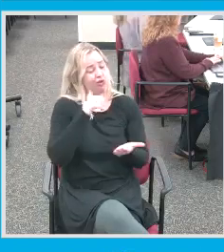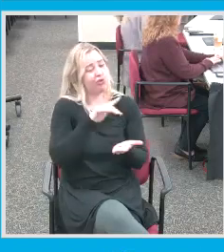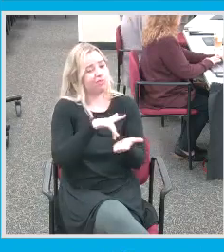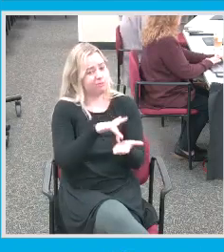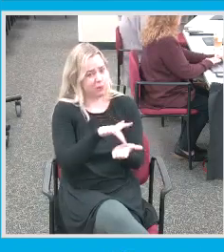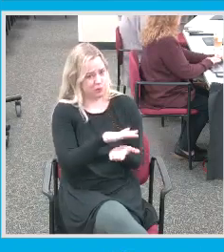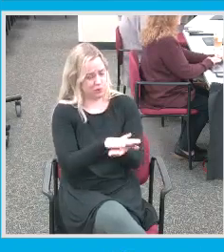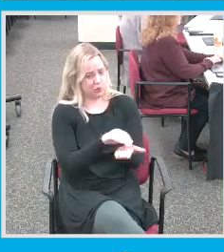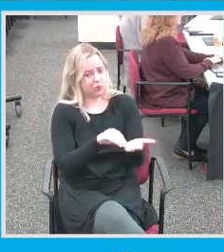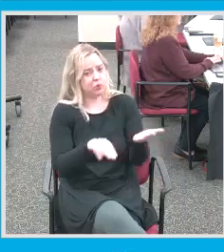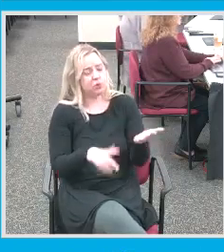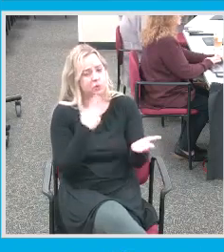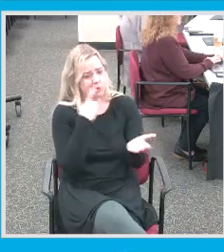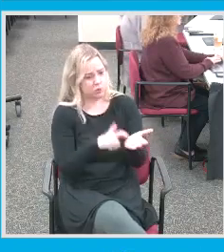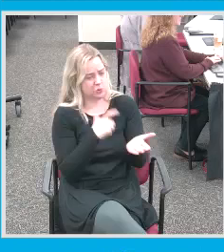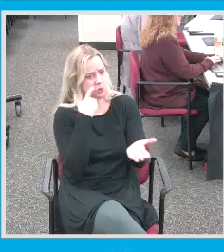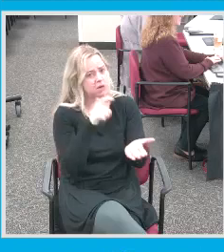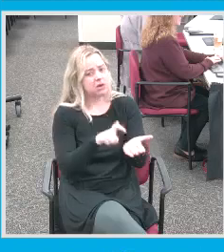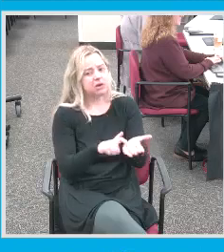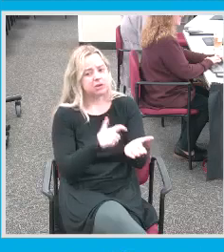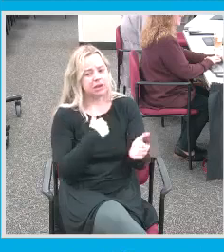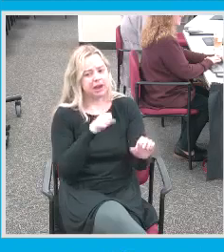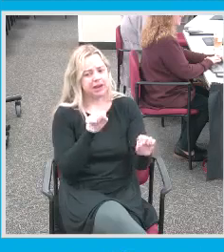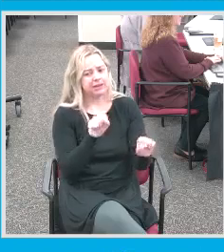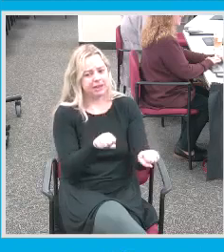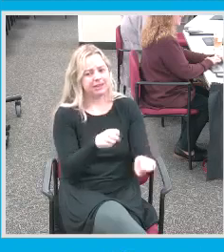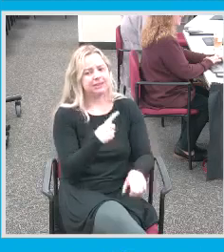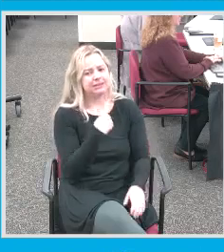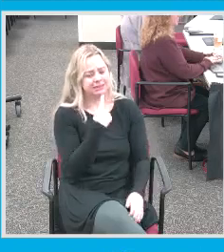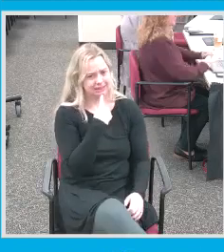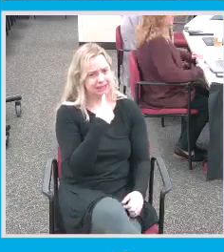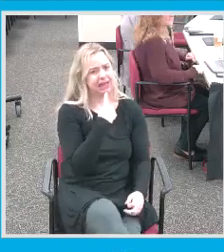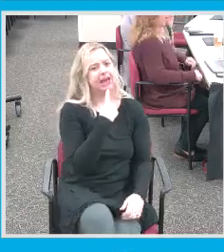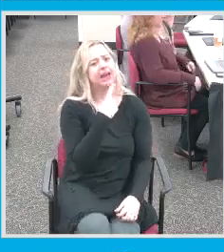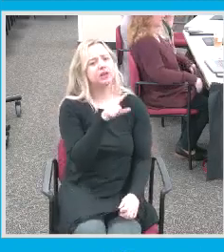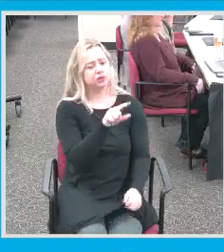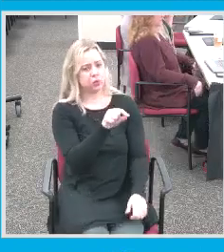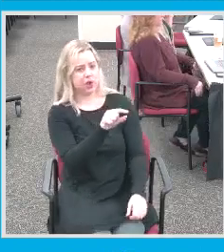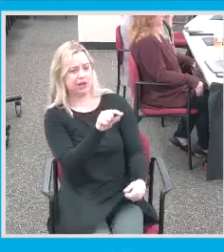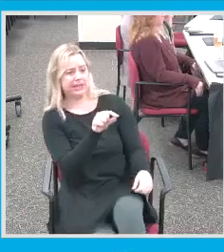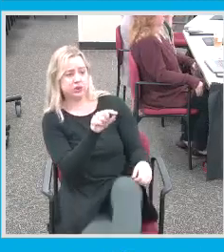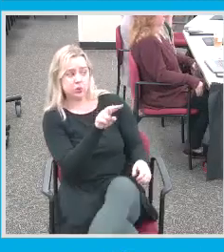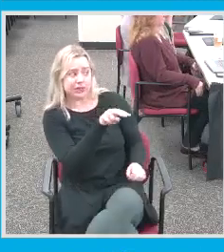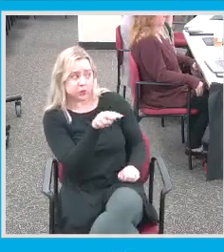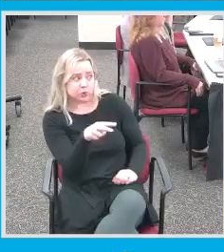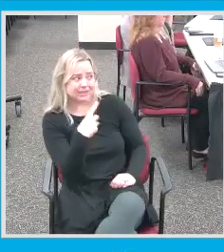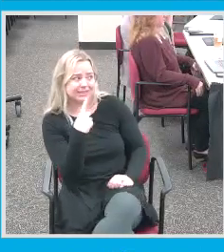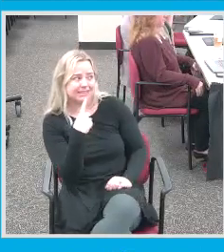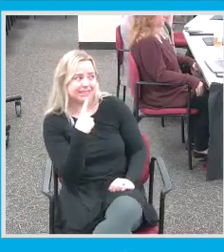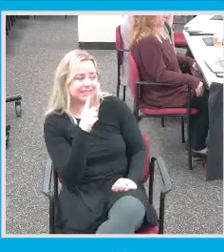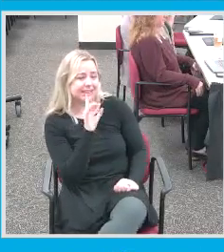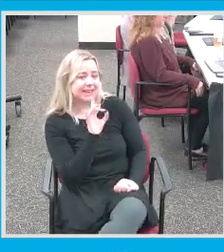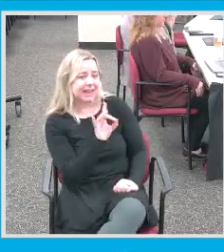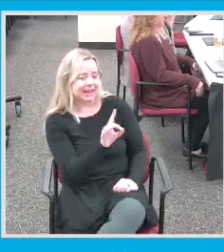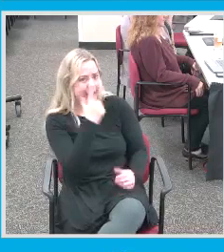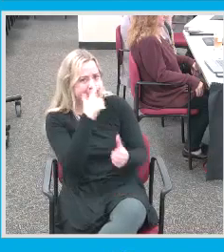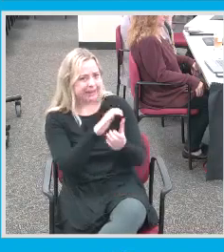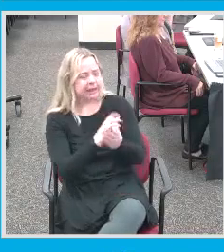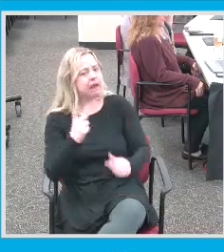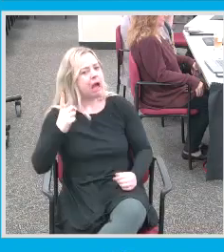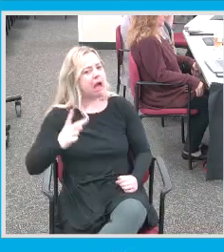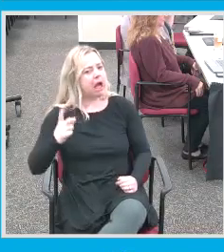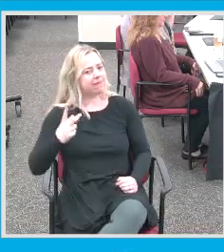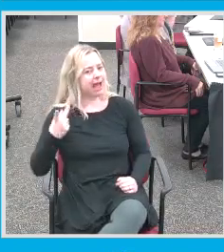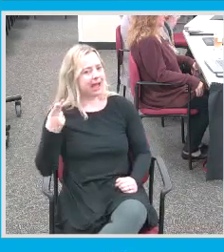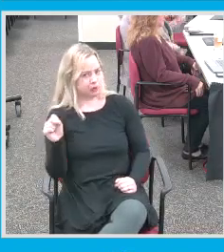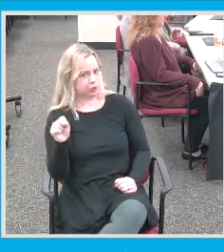can say in between 2021 and 2022, so that's 8, I believe half of them are in high school and half